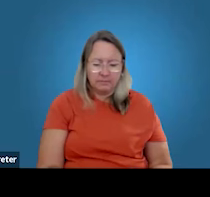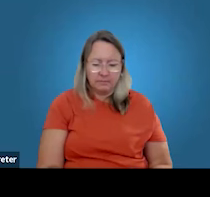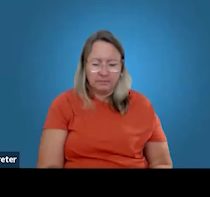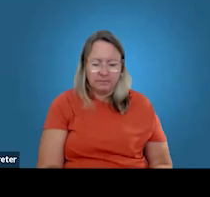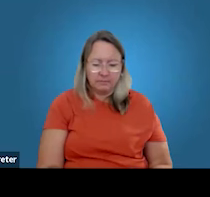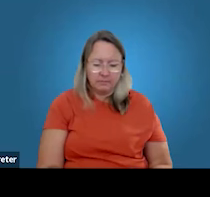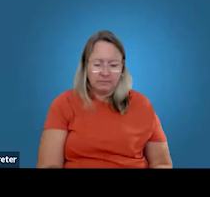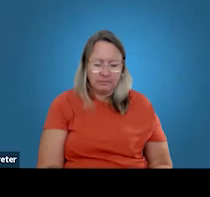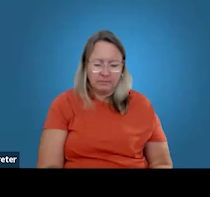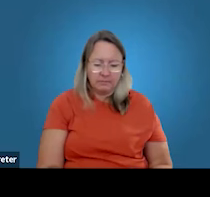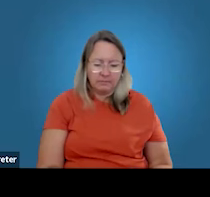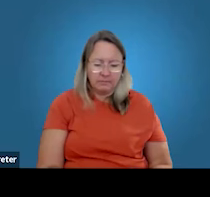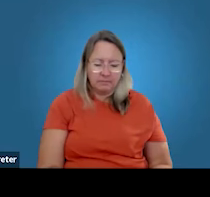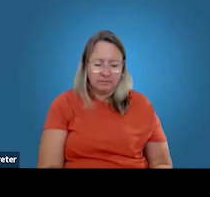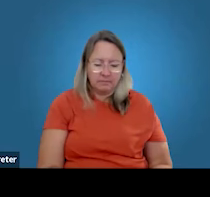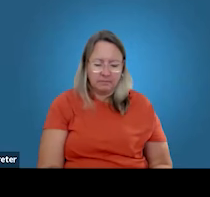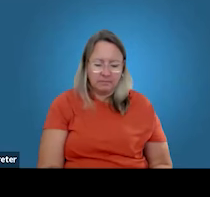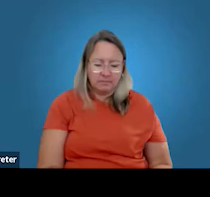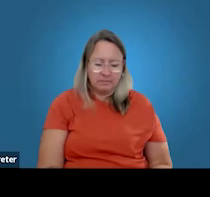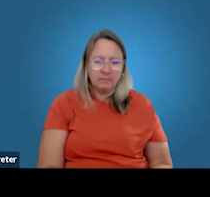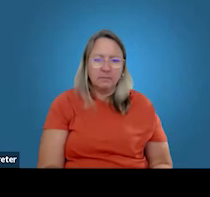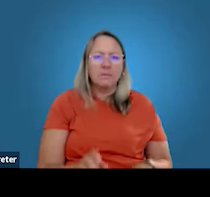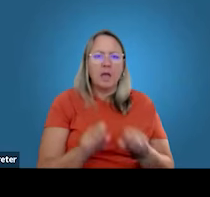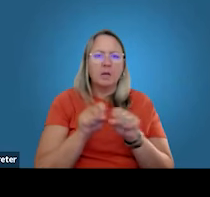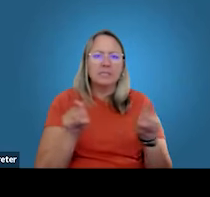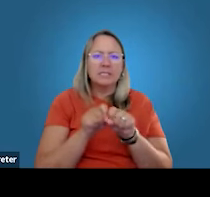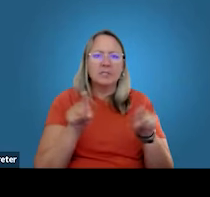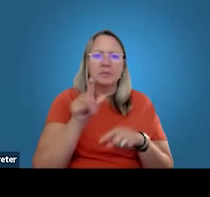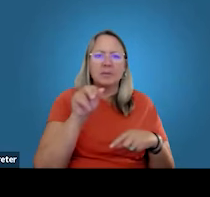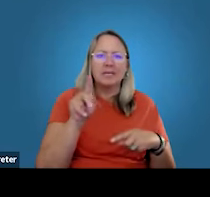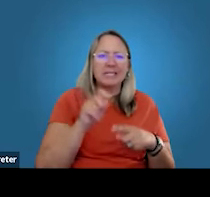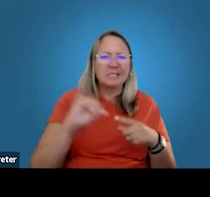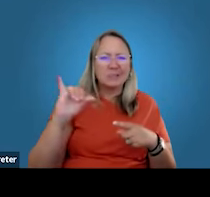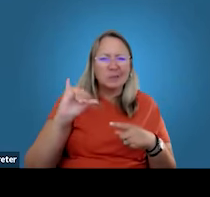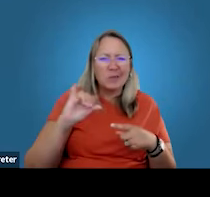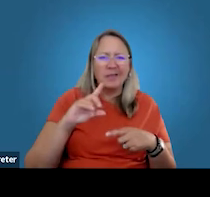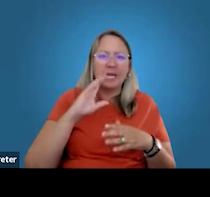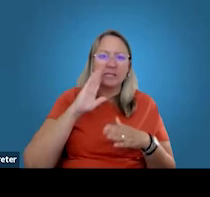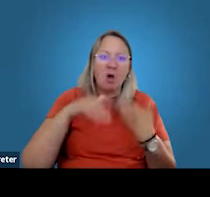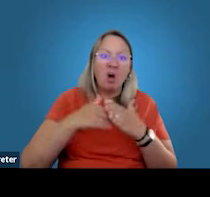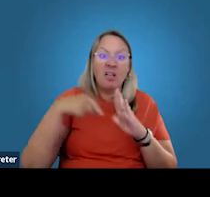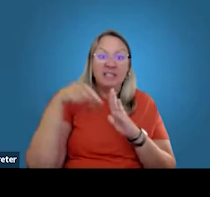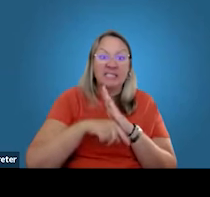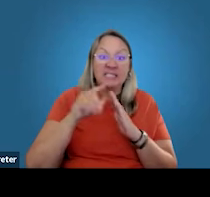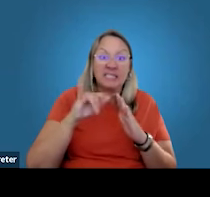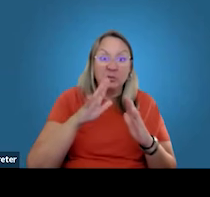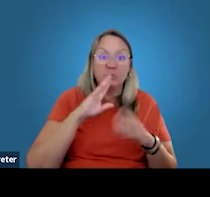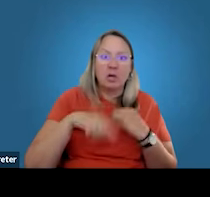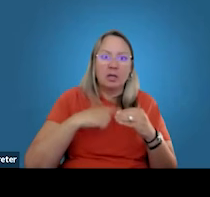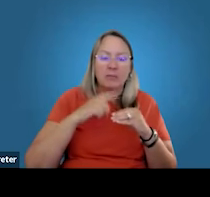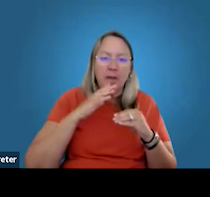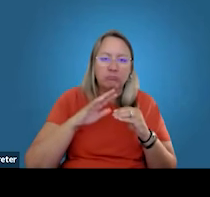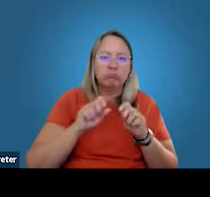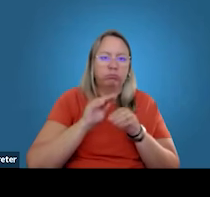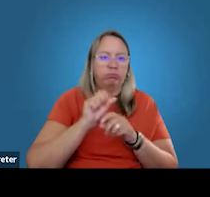We're also going to send this deck around afterwards, and I'll send you some links for our Substack that gives all of this detail that I've been talking about on there too, so you